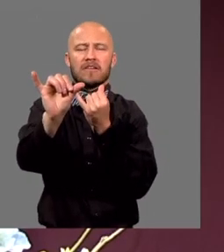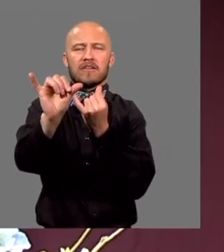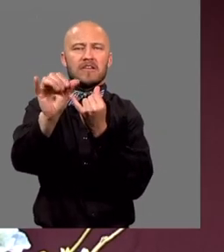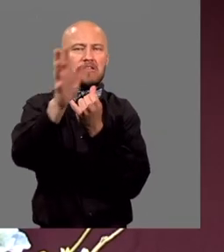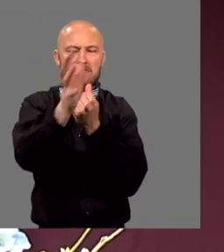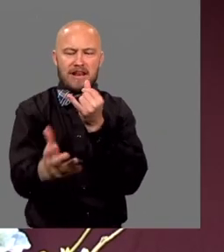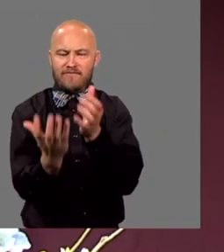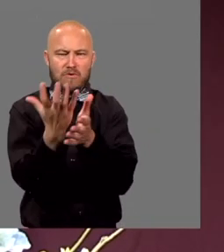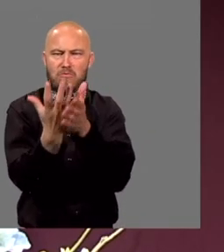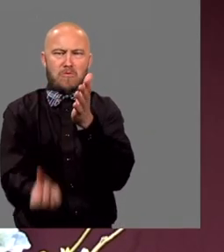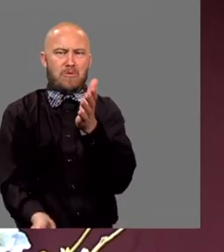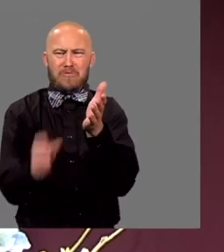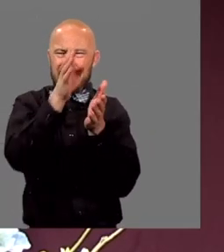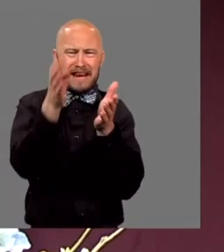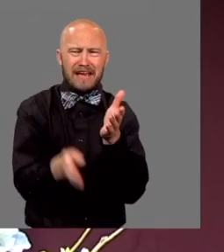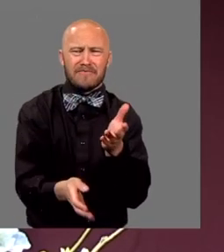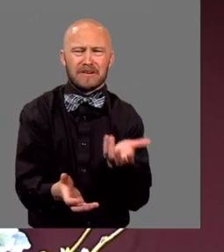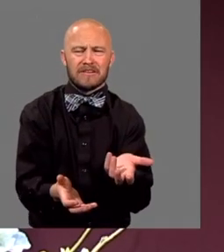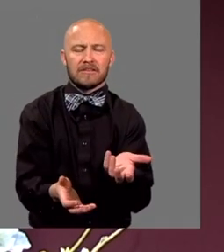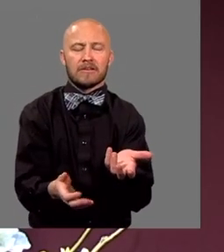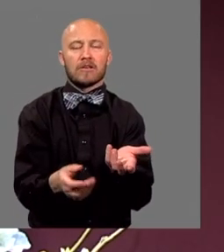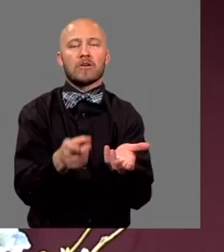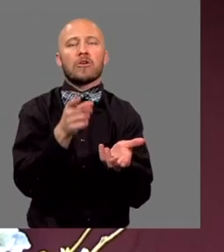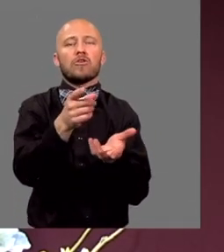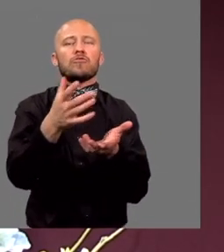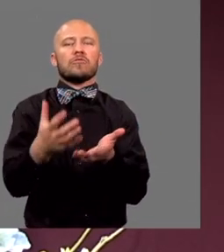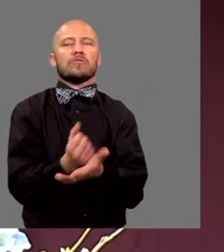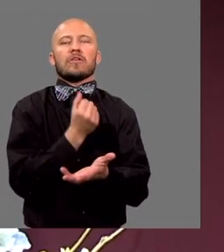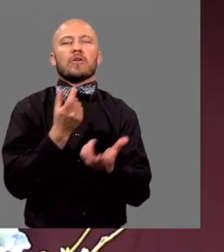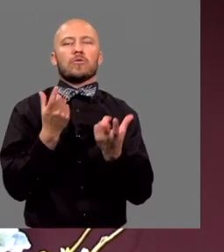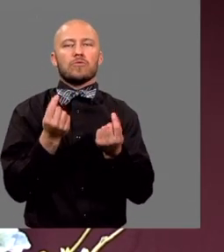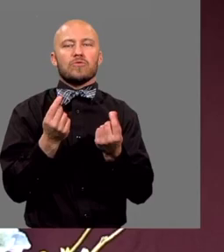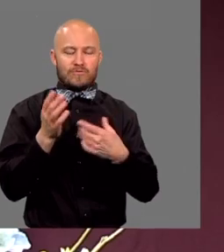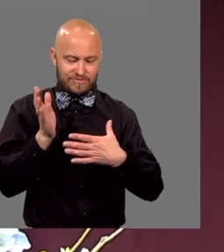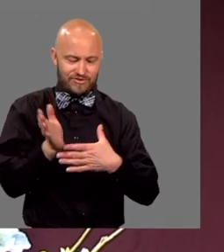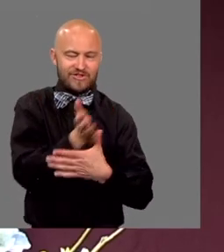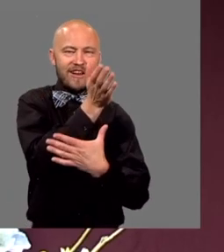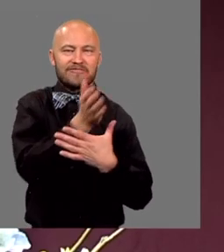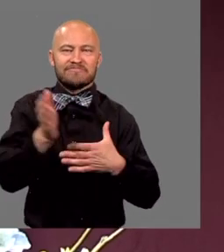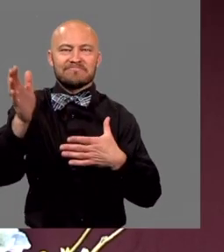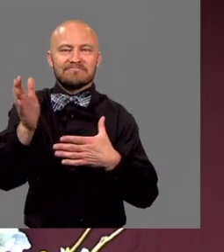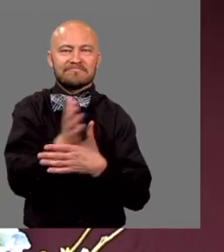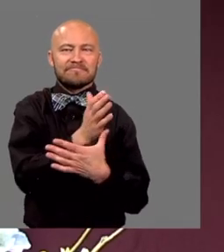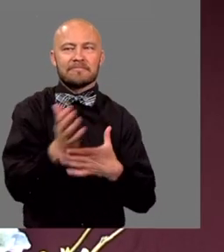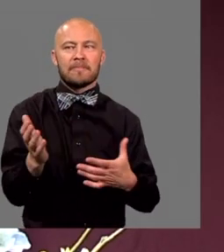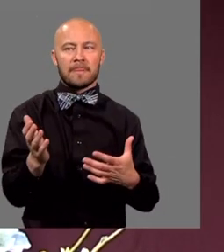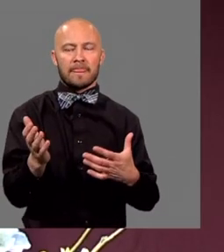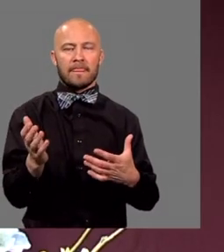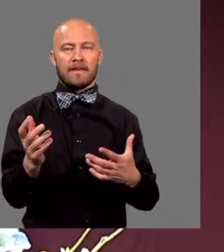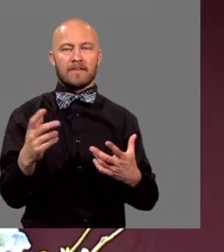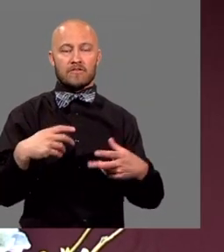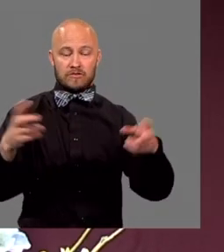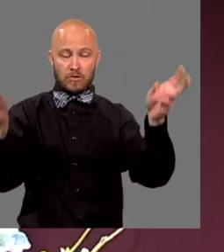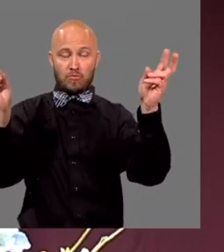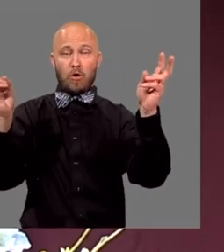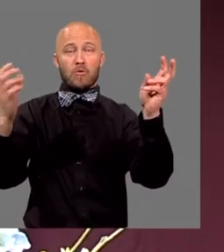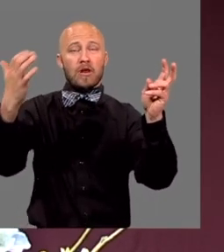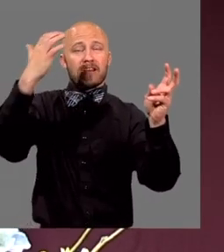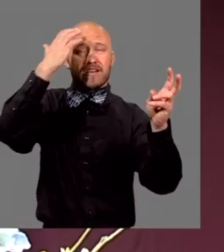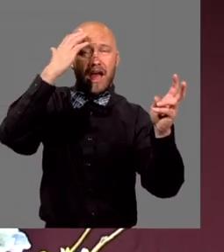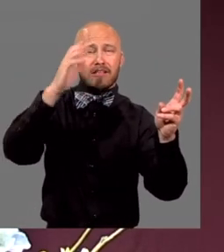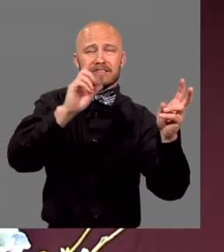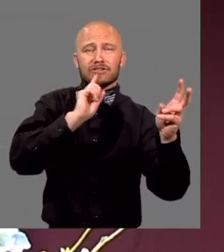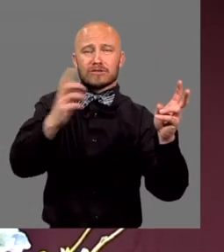away from you. You have a chance to share that knowledge forward. As the saying goes, knowledge is